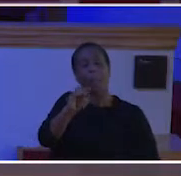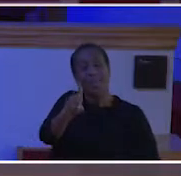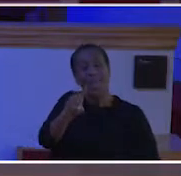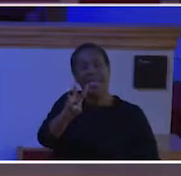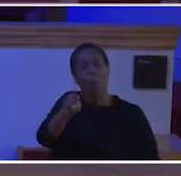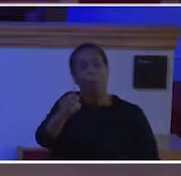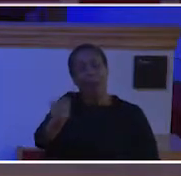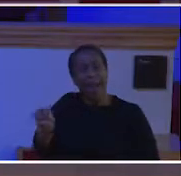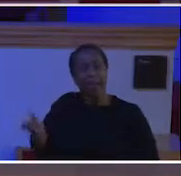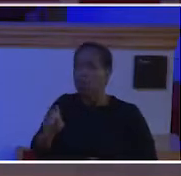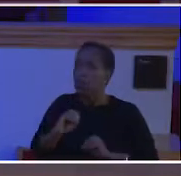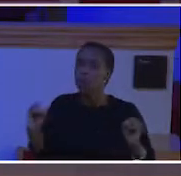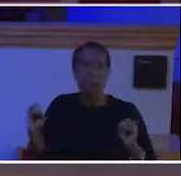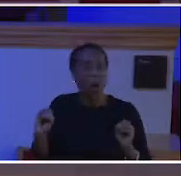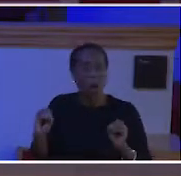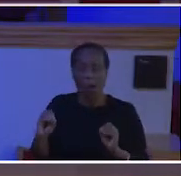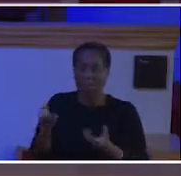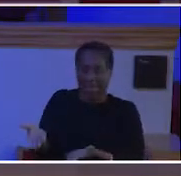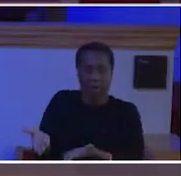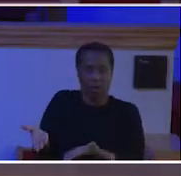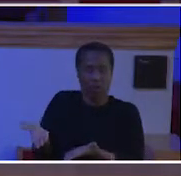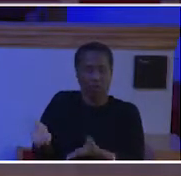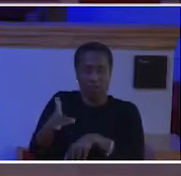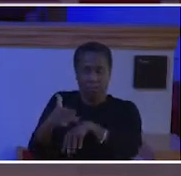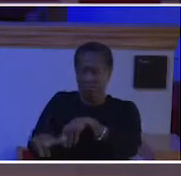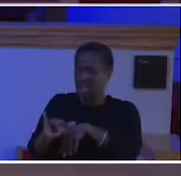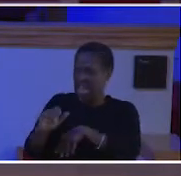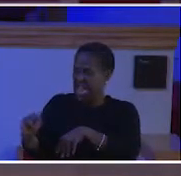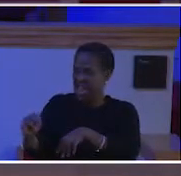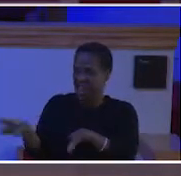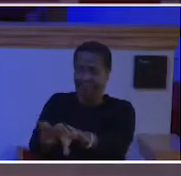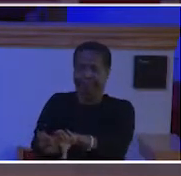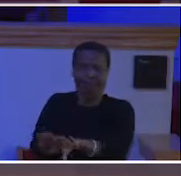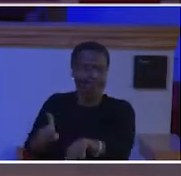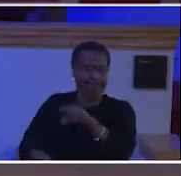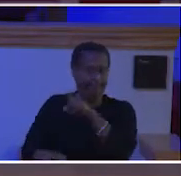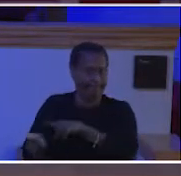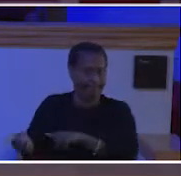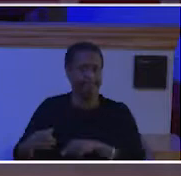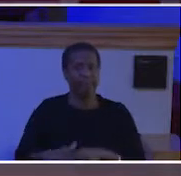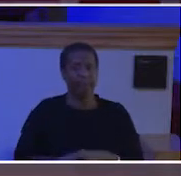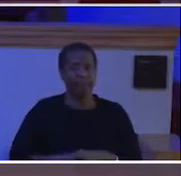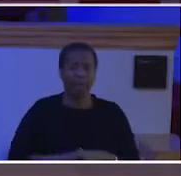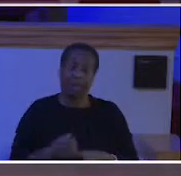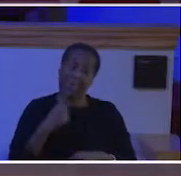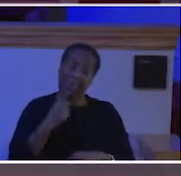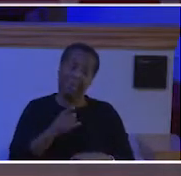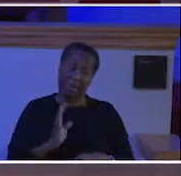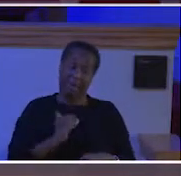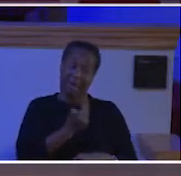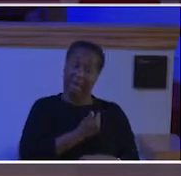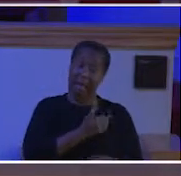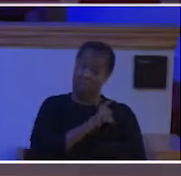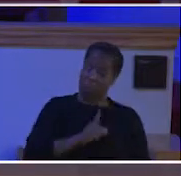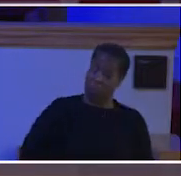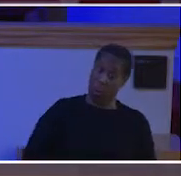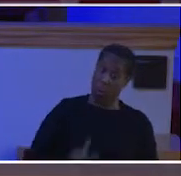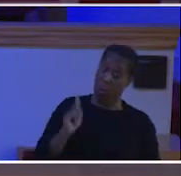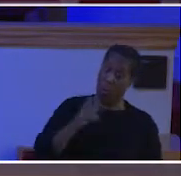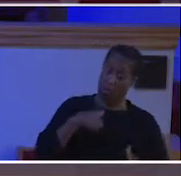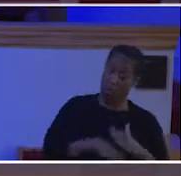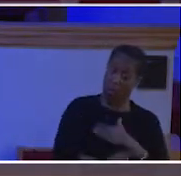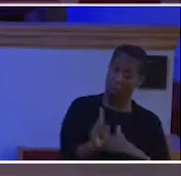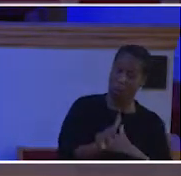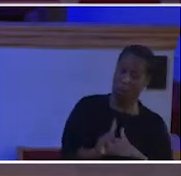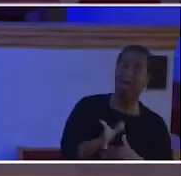no real crib. A feeding trough will house our Lord. It's